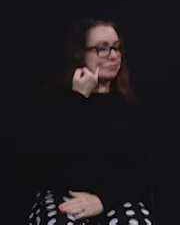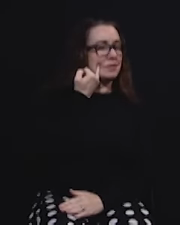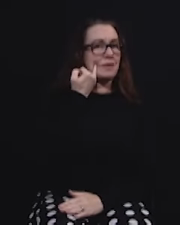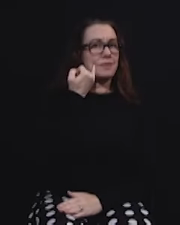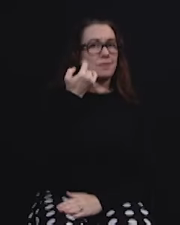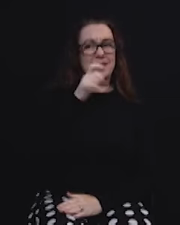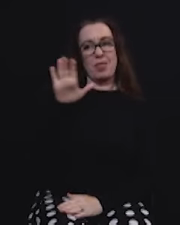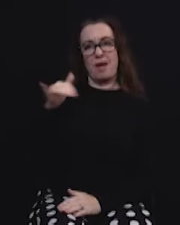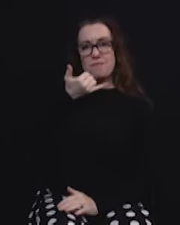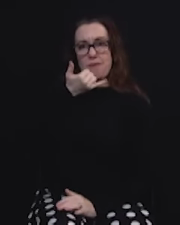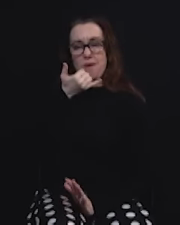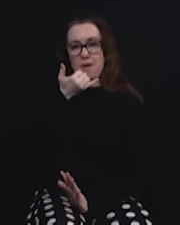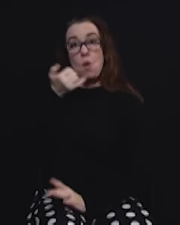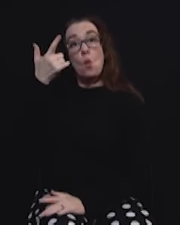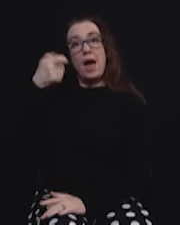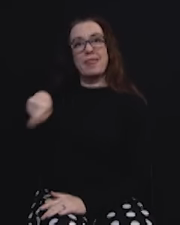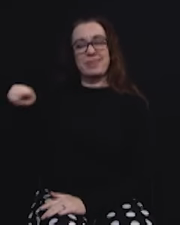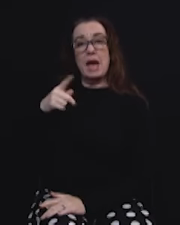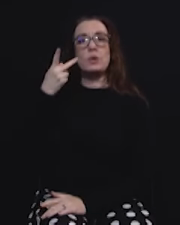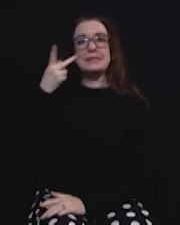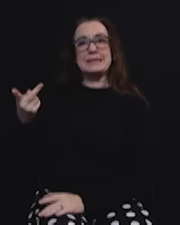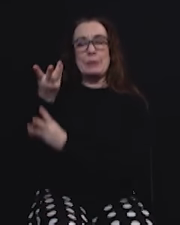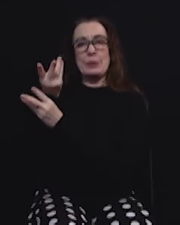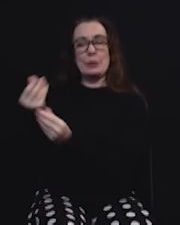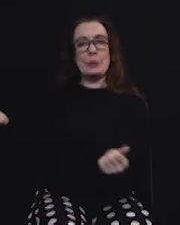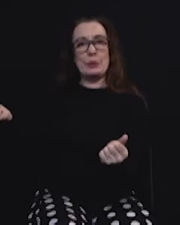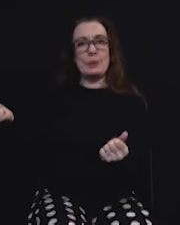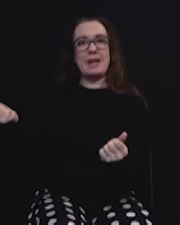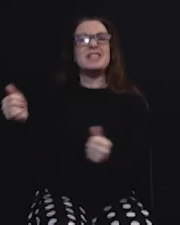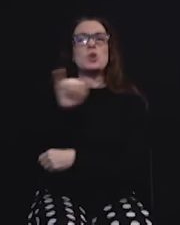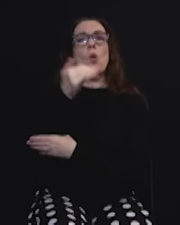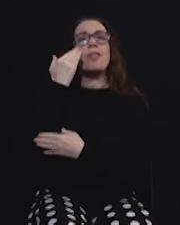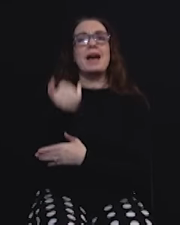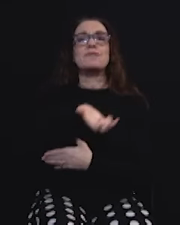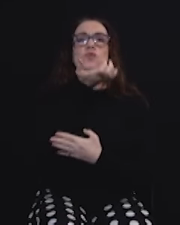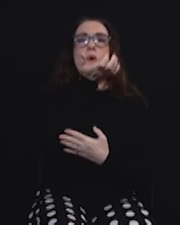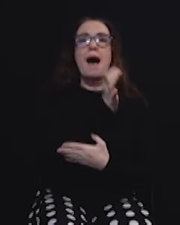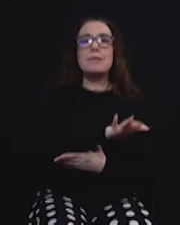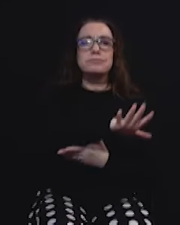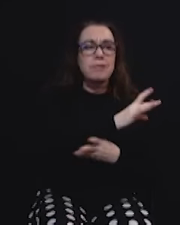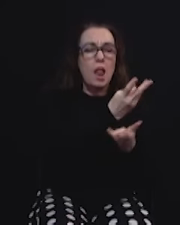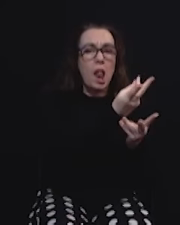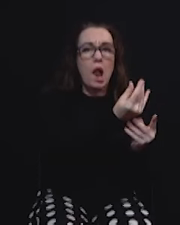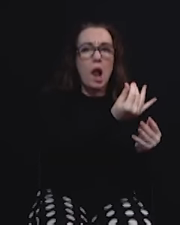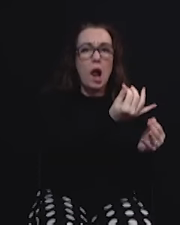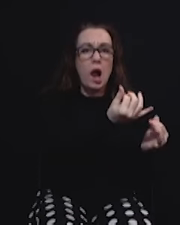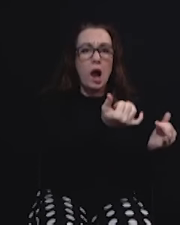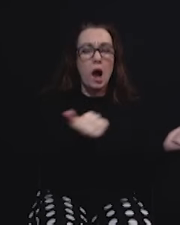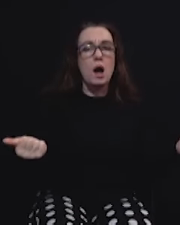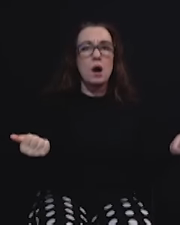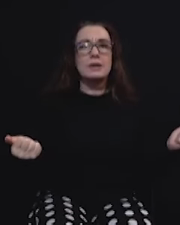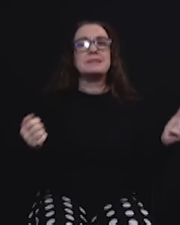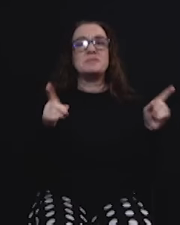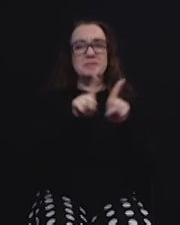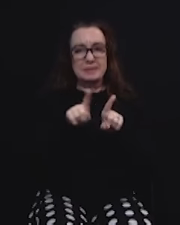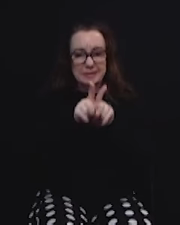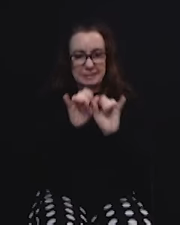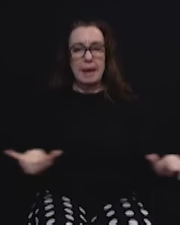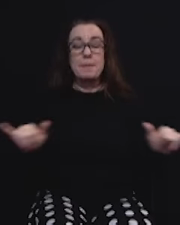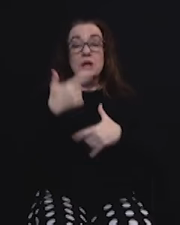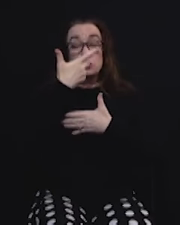wrongdoers, for they will soon fade like the grass and wither like the green herb. Trust in